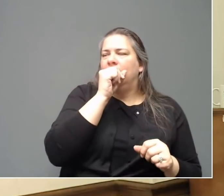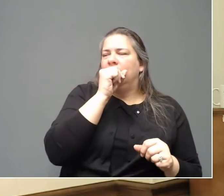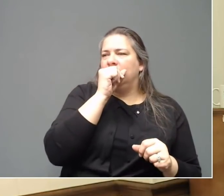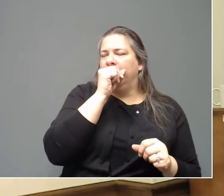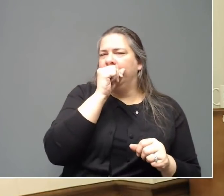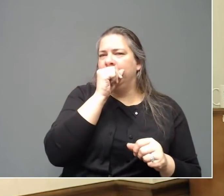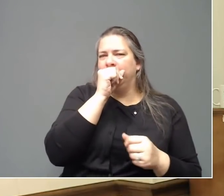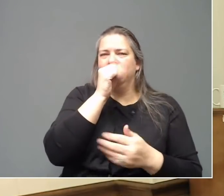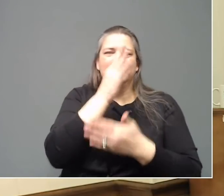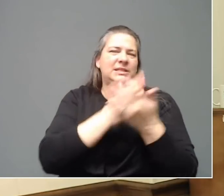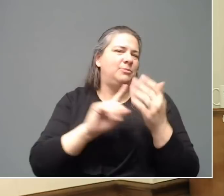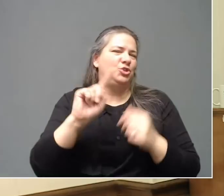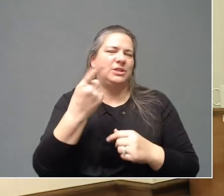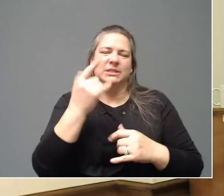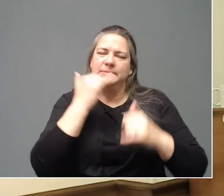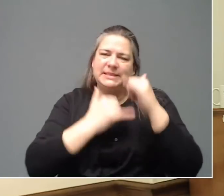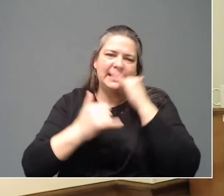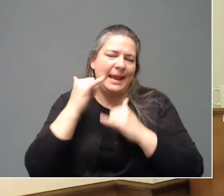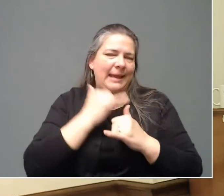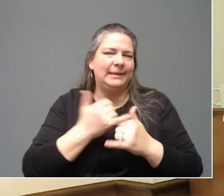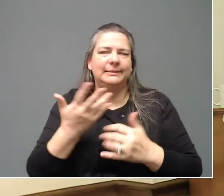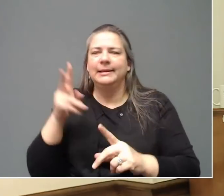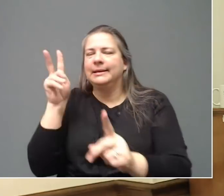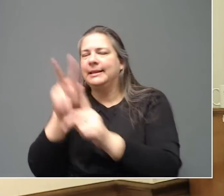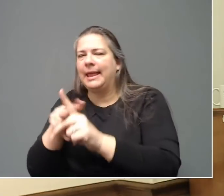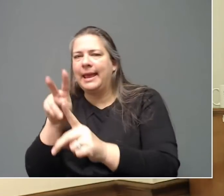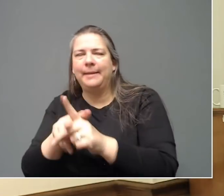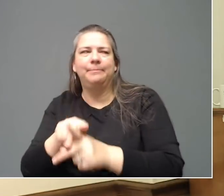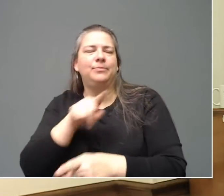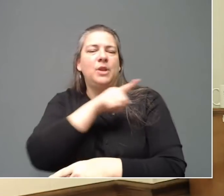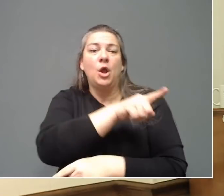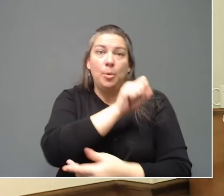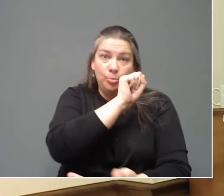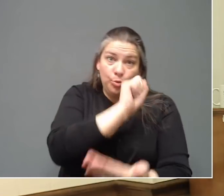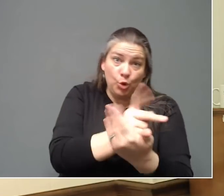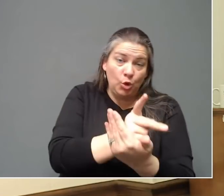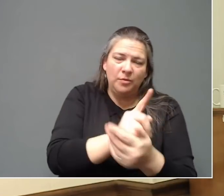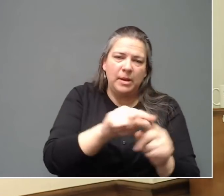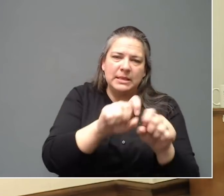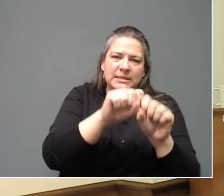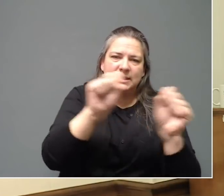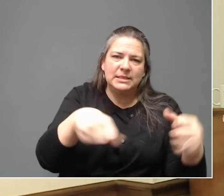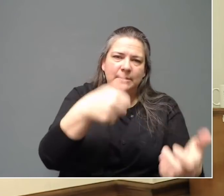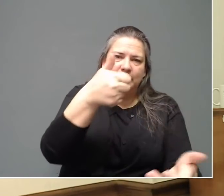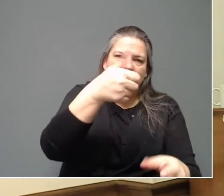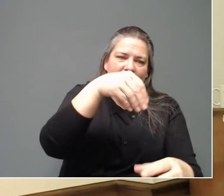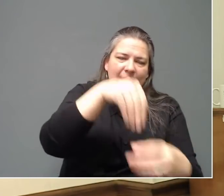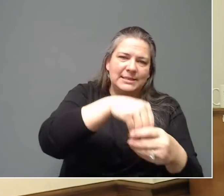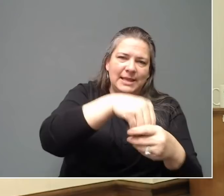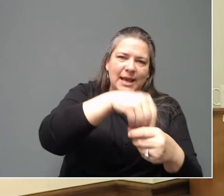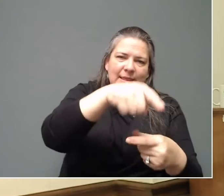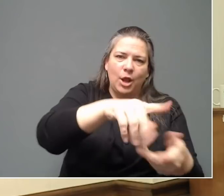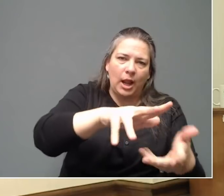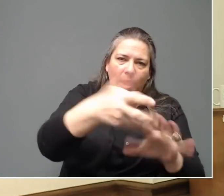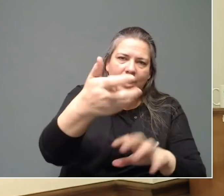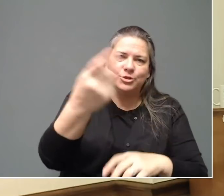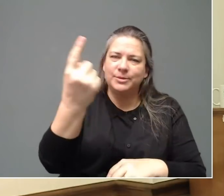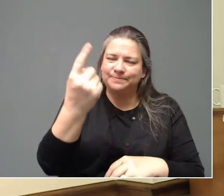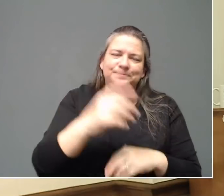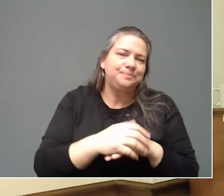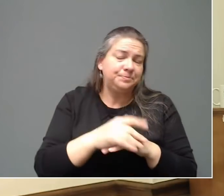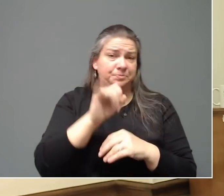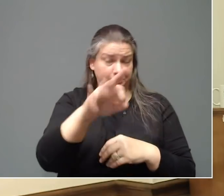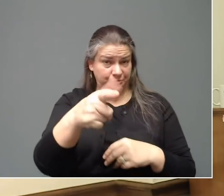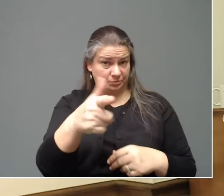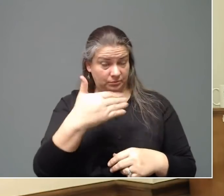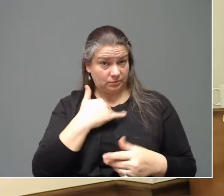in claims where things have been approved, but there is a glitch in the system. For people who have these issues, we